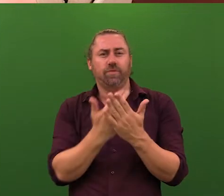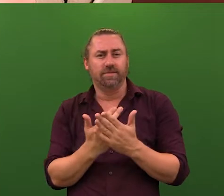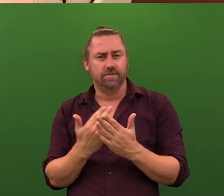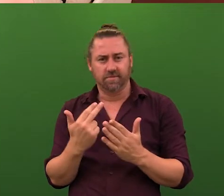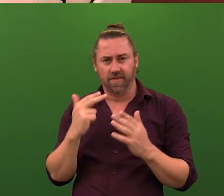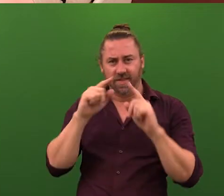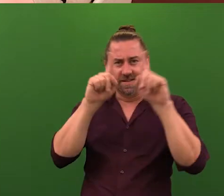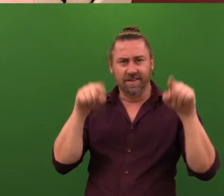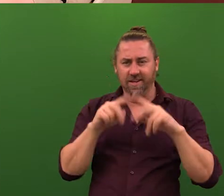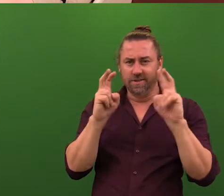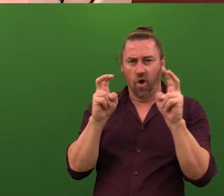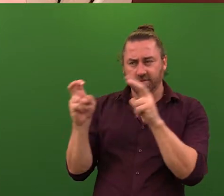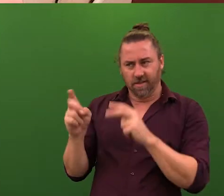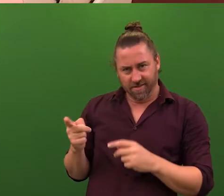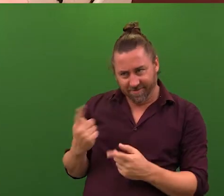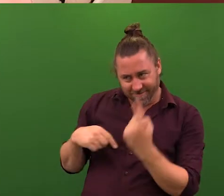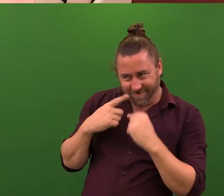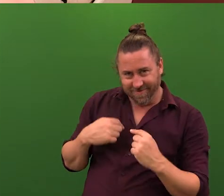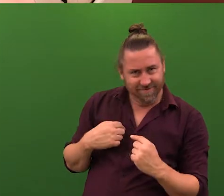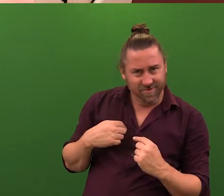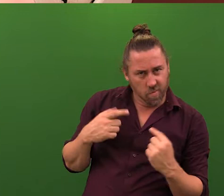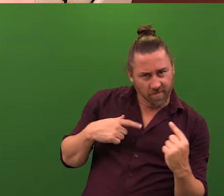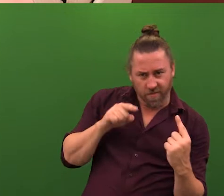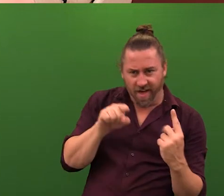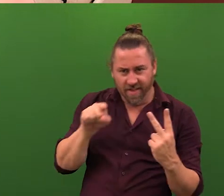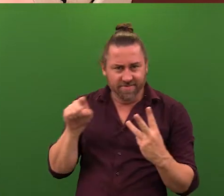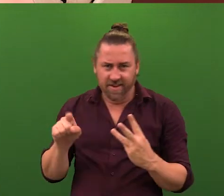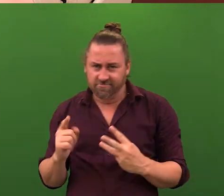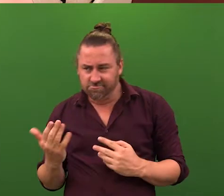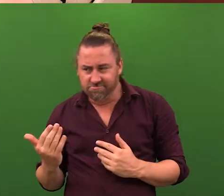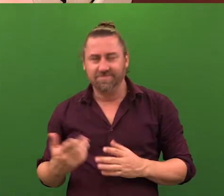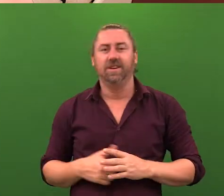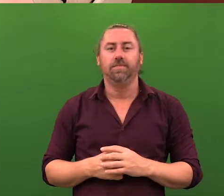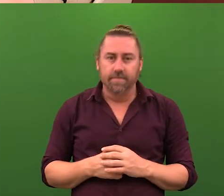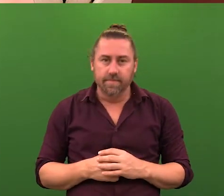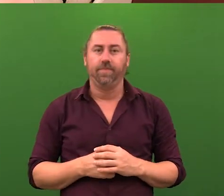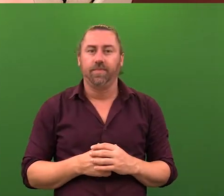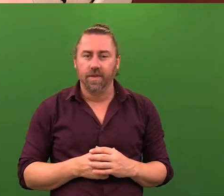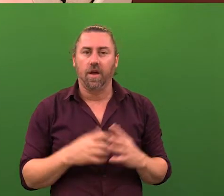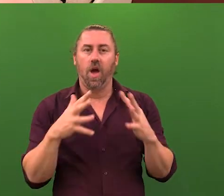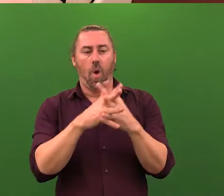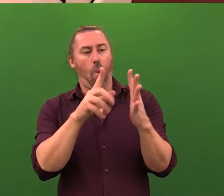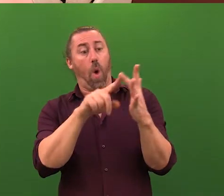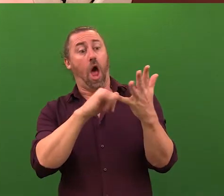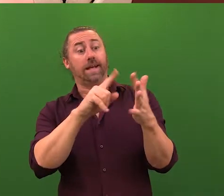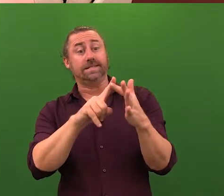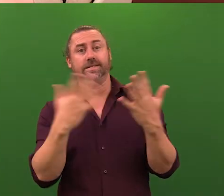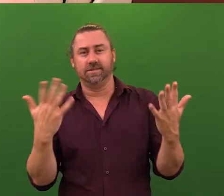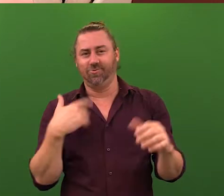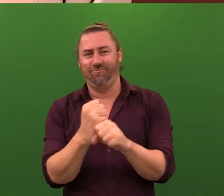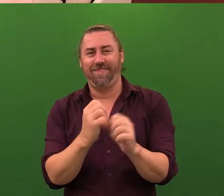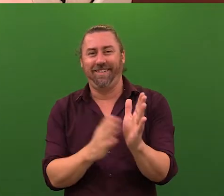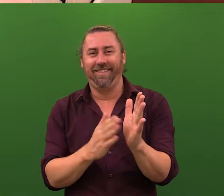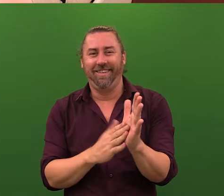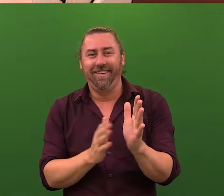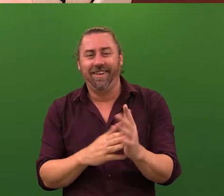you tell me the titles of those works and who they relate to? So The Wise relates to my grandmother.